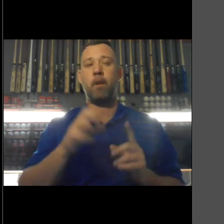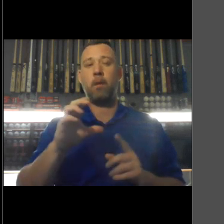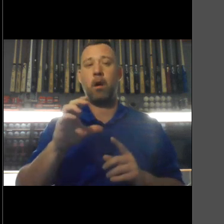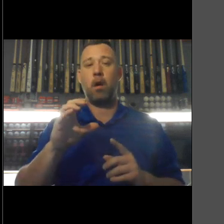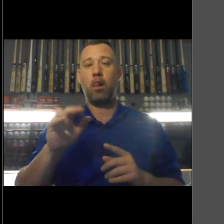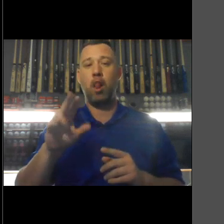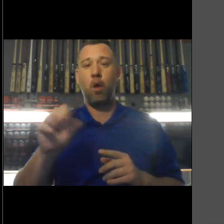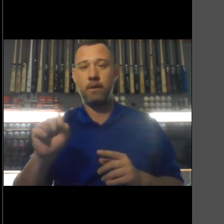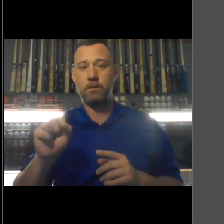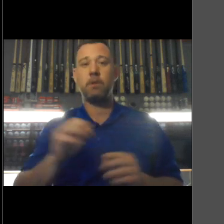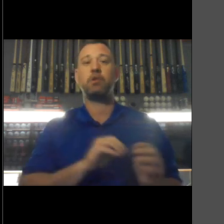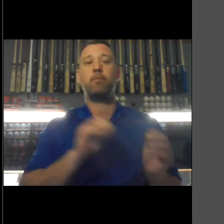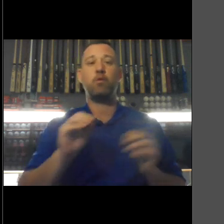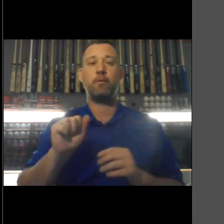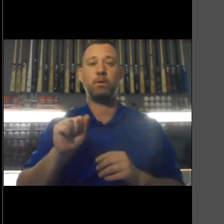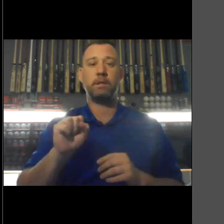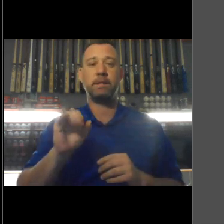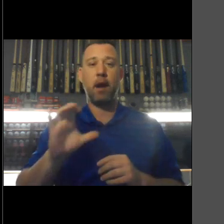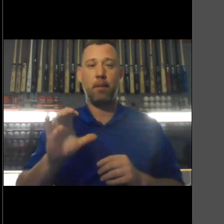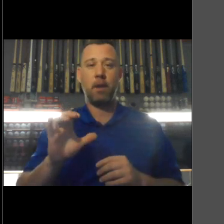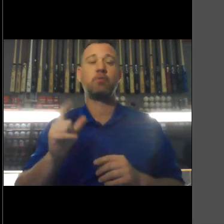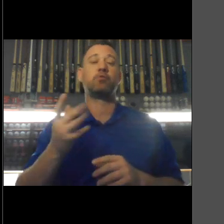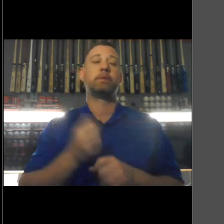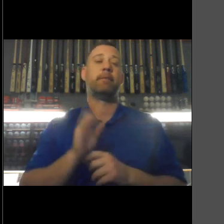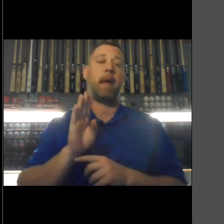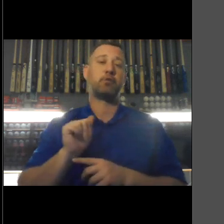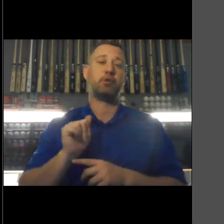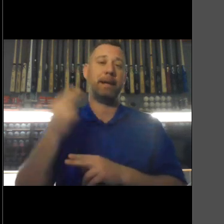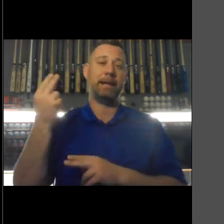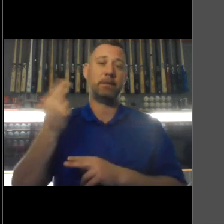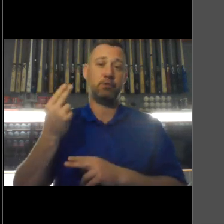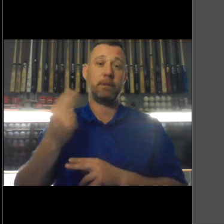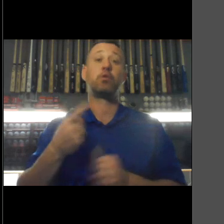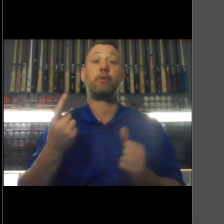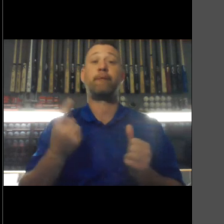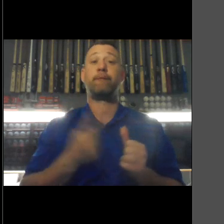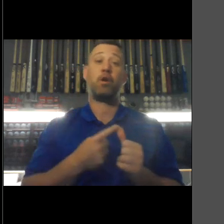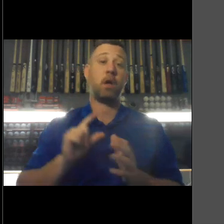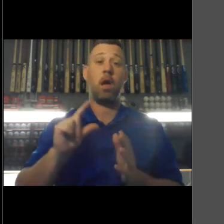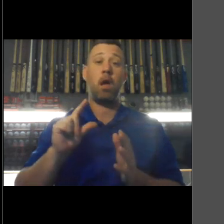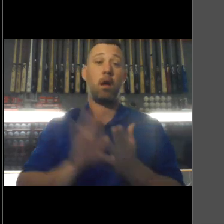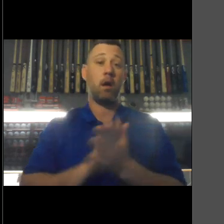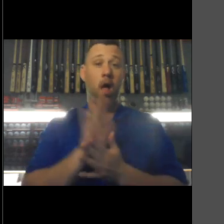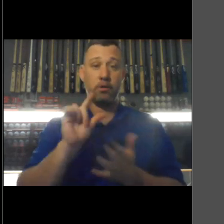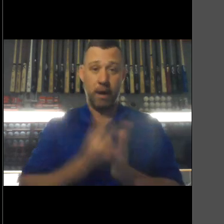Sacramento, where she received her bachelor's degree in history, making her the first college graduate in her family.